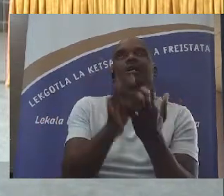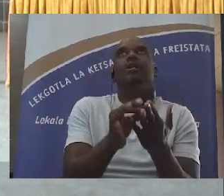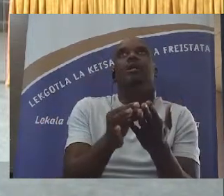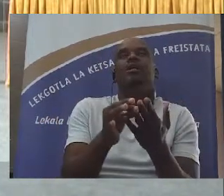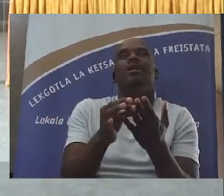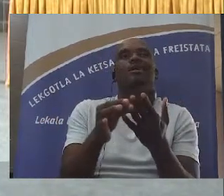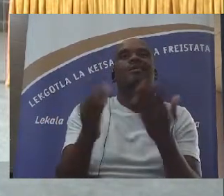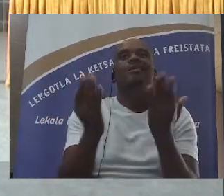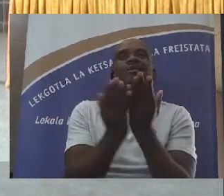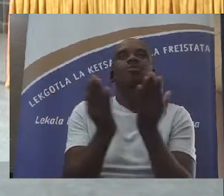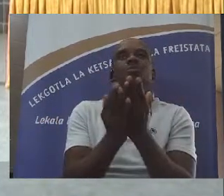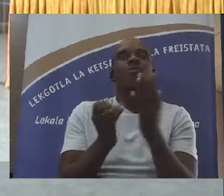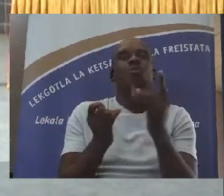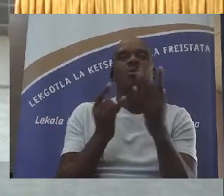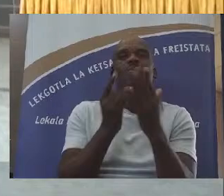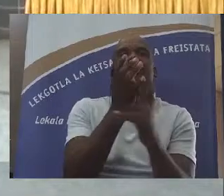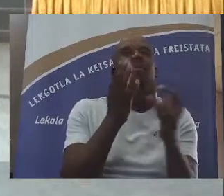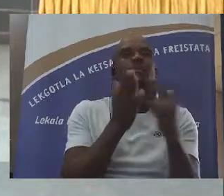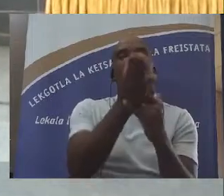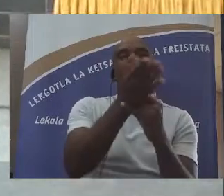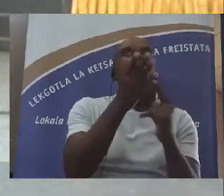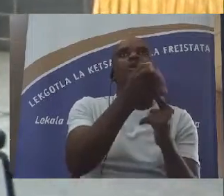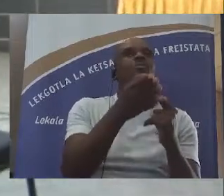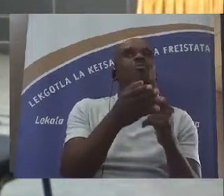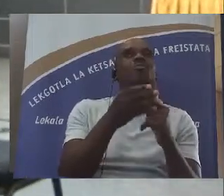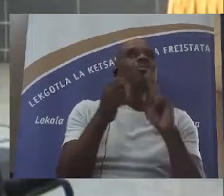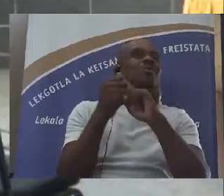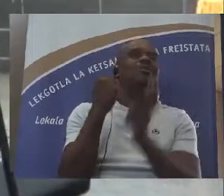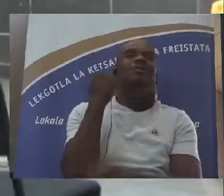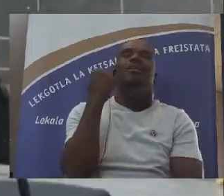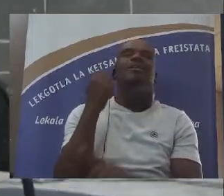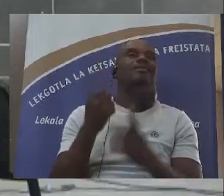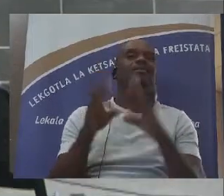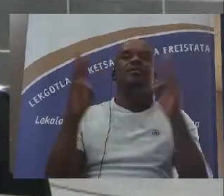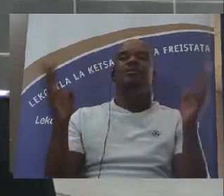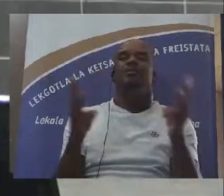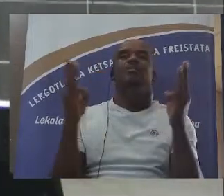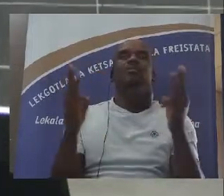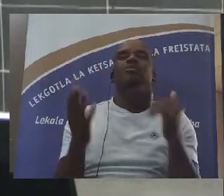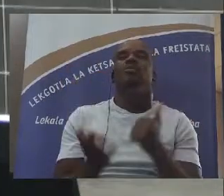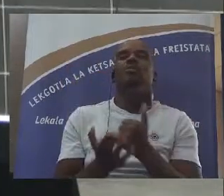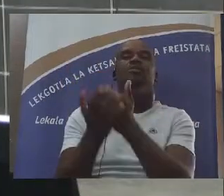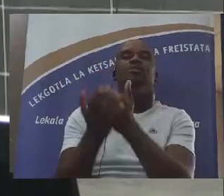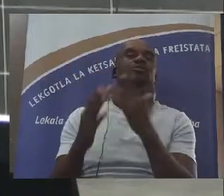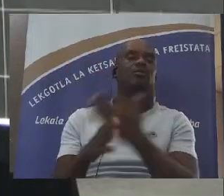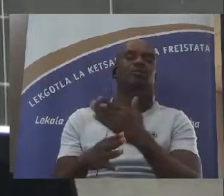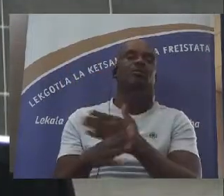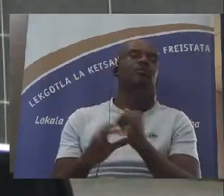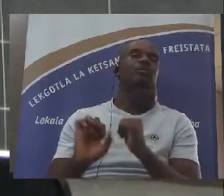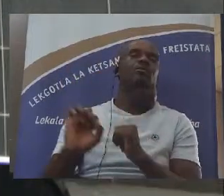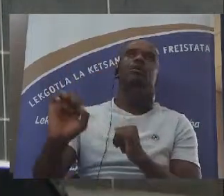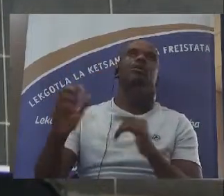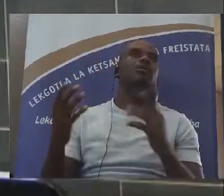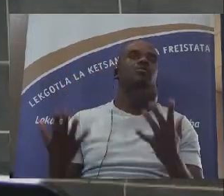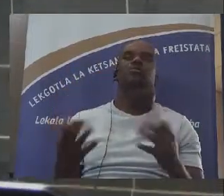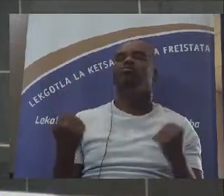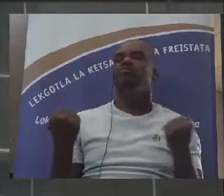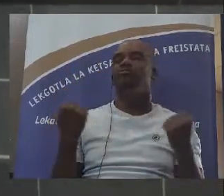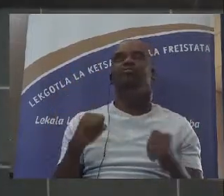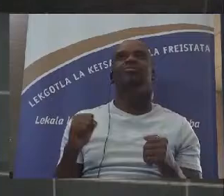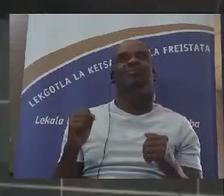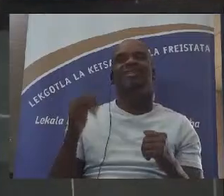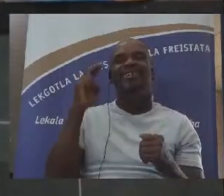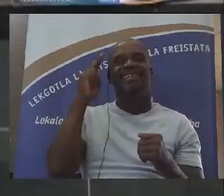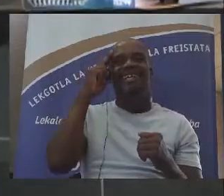go lata and batho ba ba berekang le bone mo wa le bone gore ba ba thuse ba tla be ba ba bolelela gore le rona gane gore re sebetsa